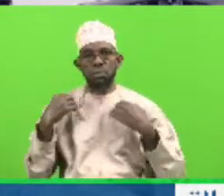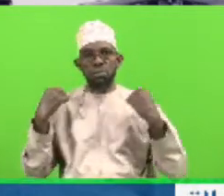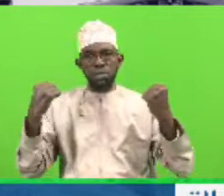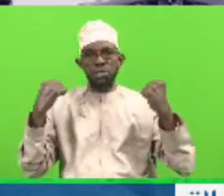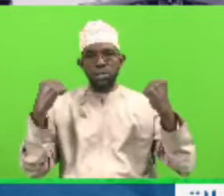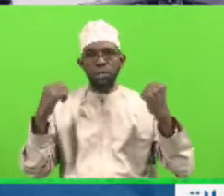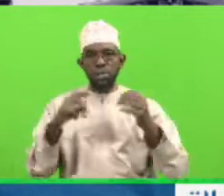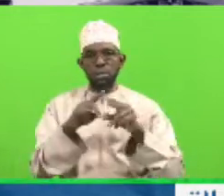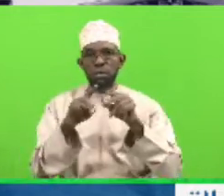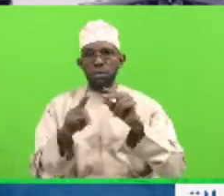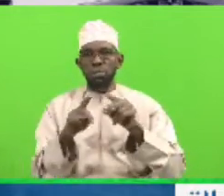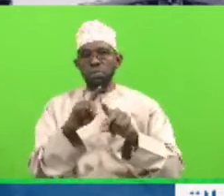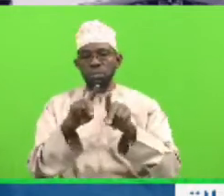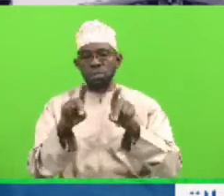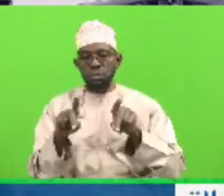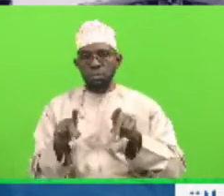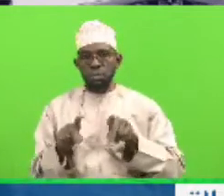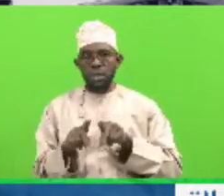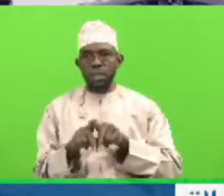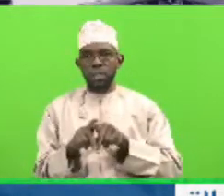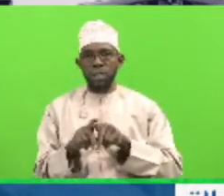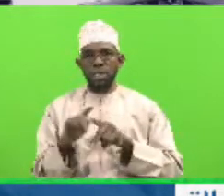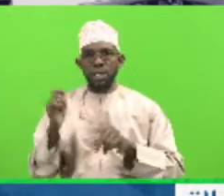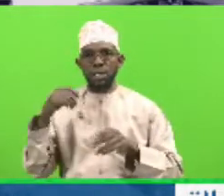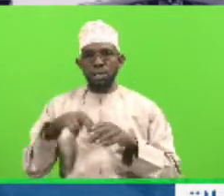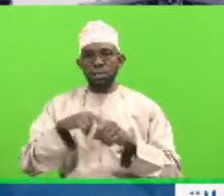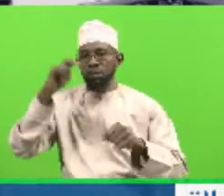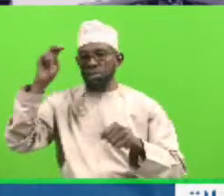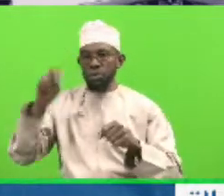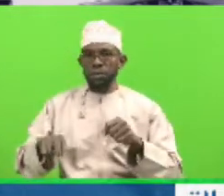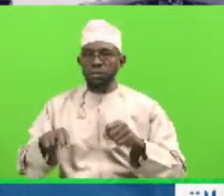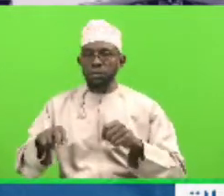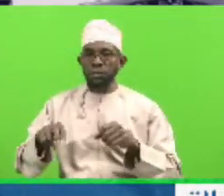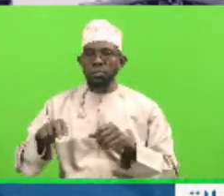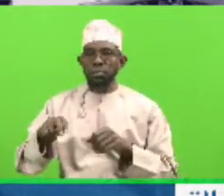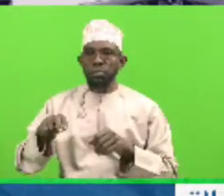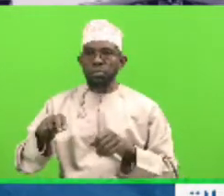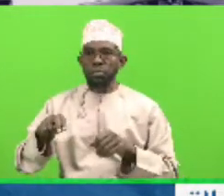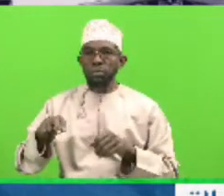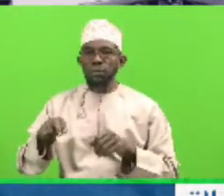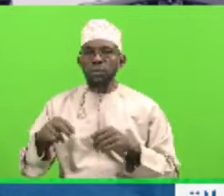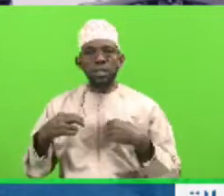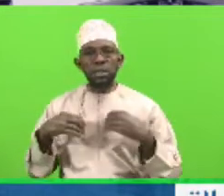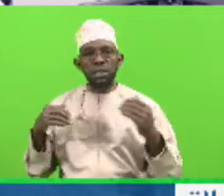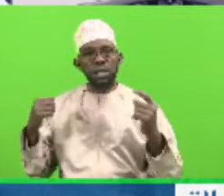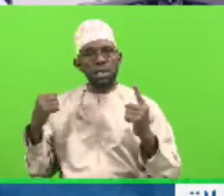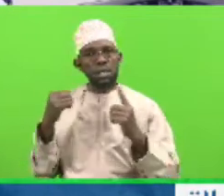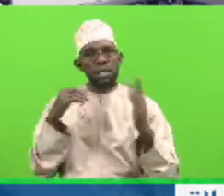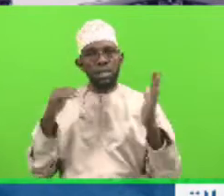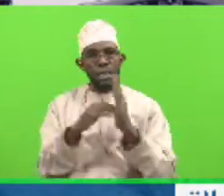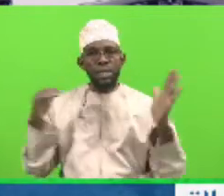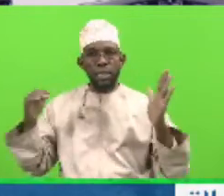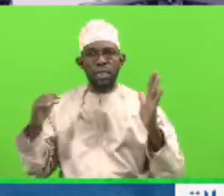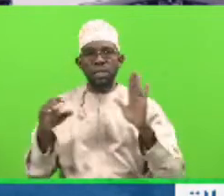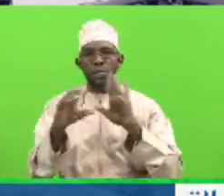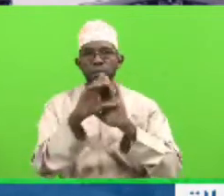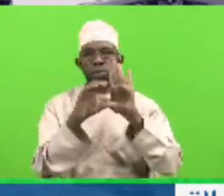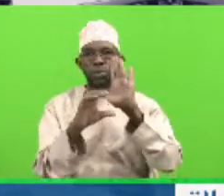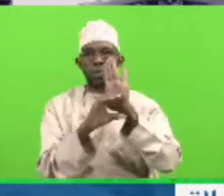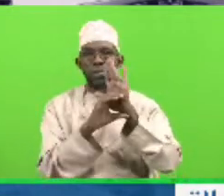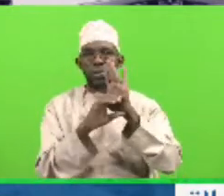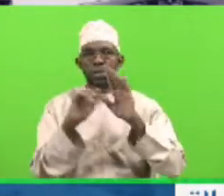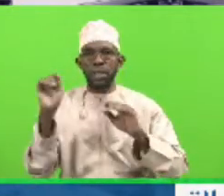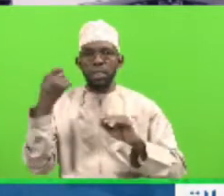of responsibility in this country. They should actually resign, because they have betrayed the Constitution of